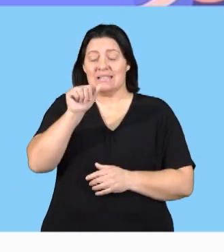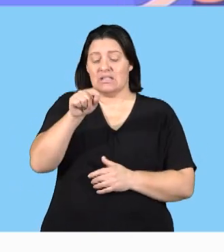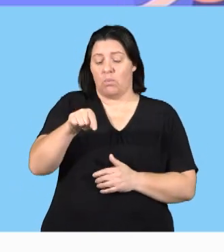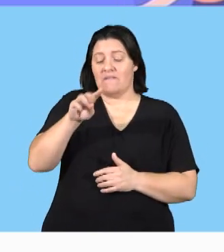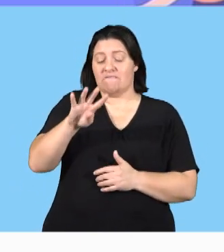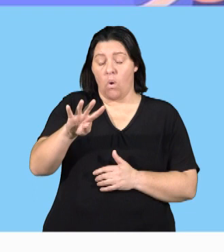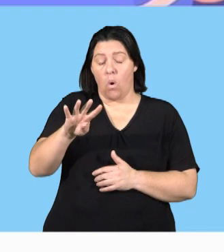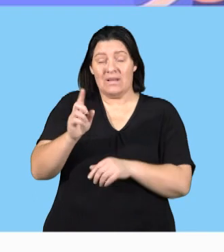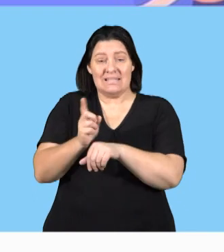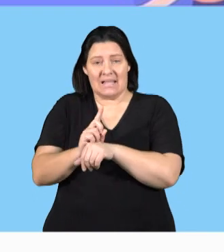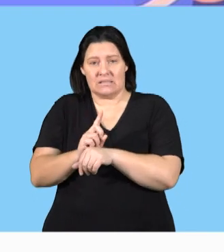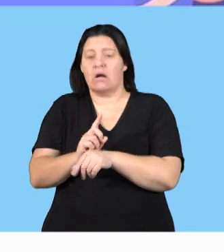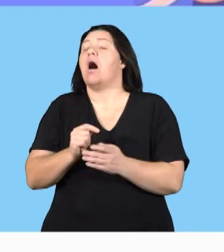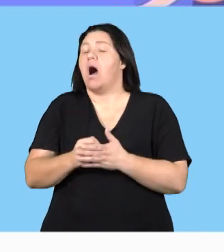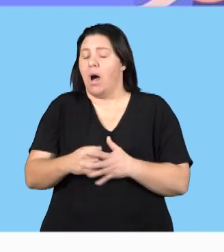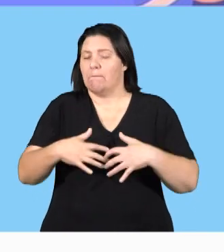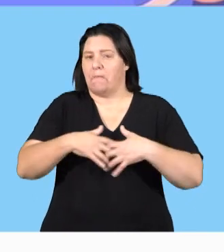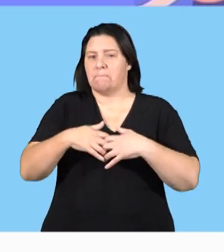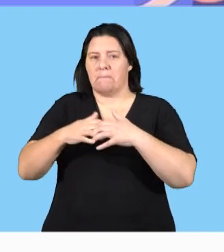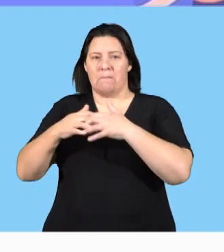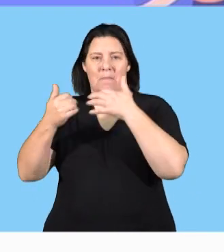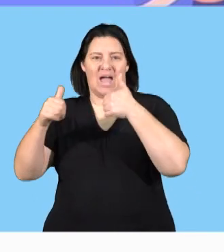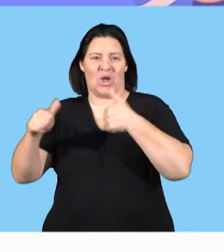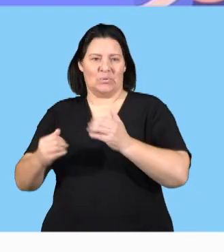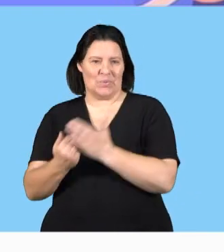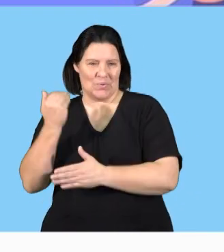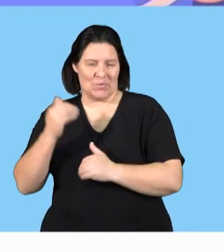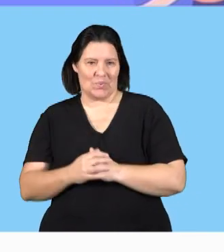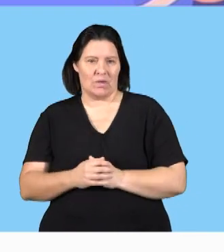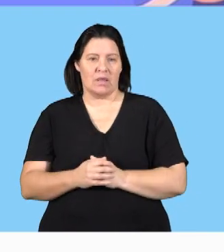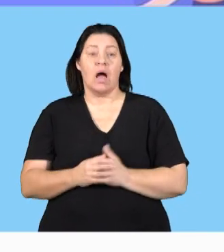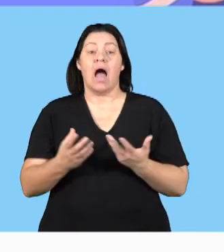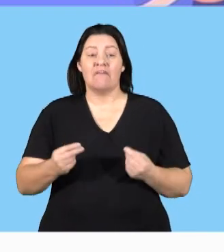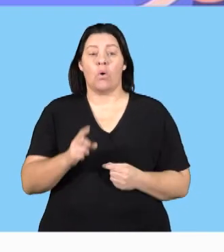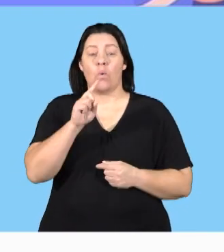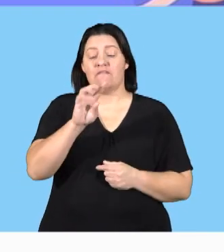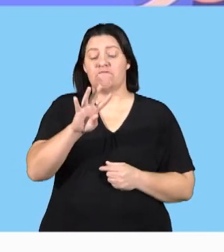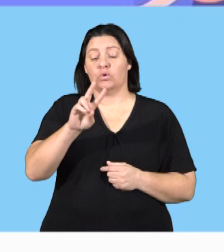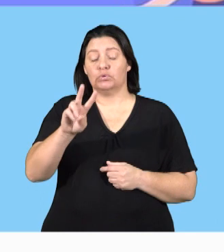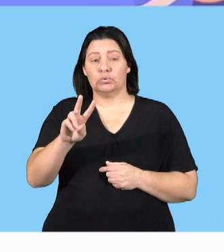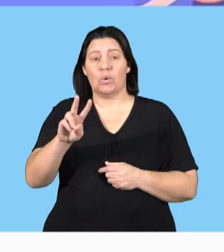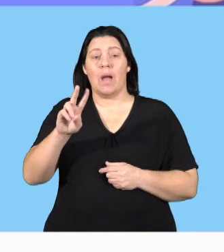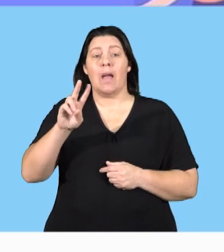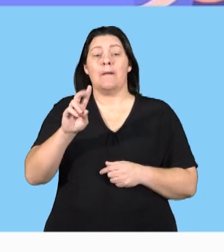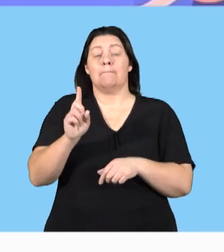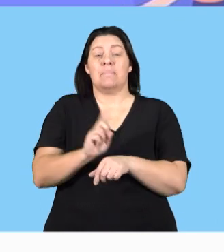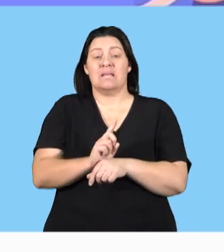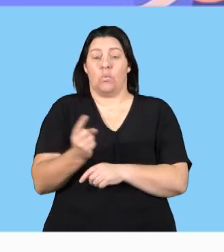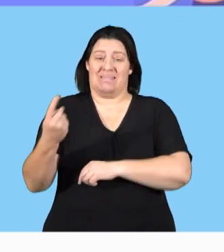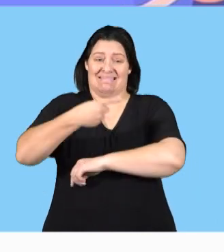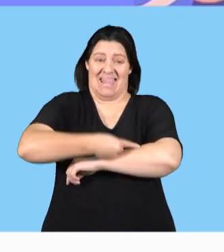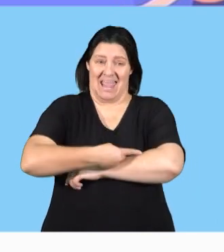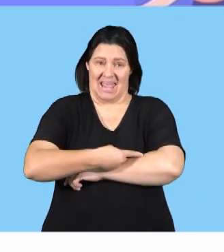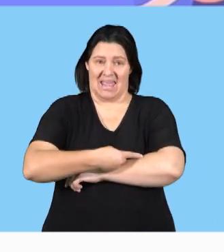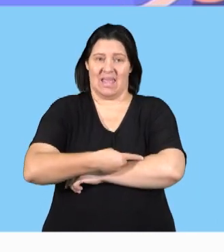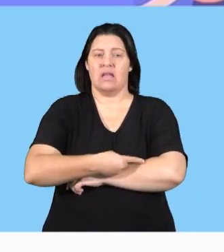seconds a new account is created. And it's been said that people spend around 142 minutes per day